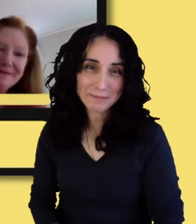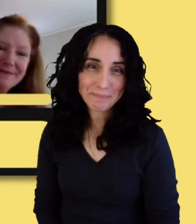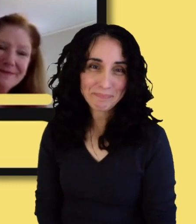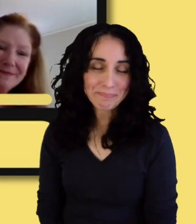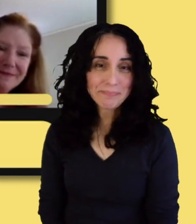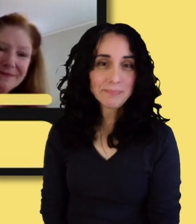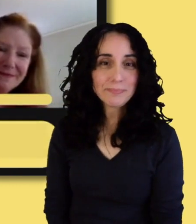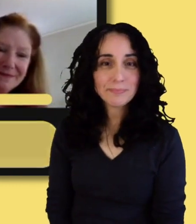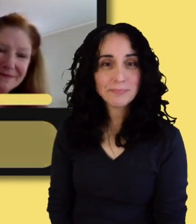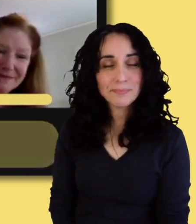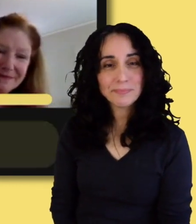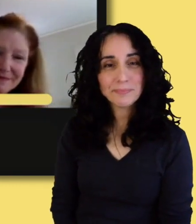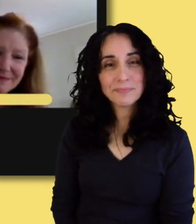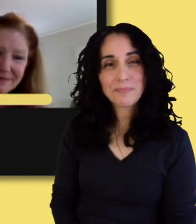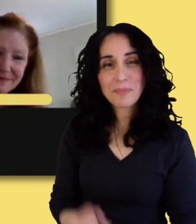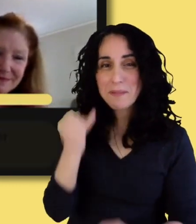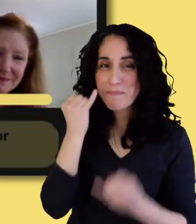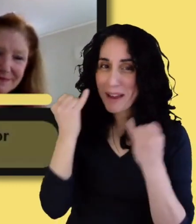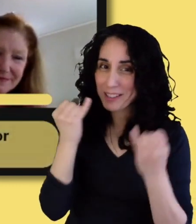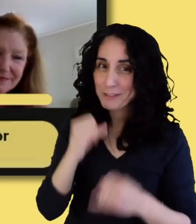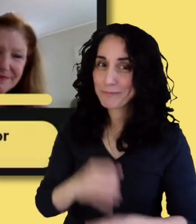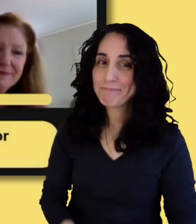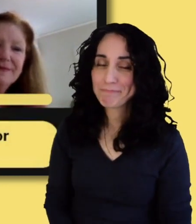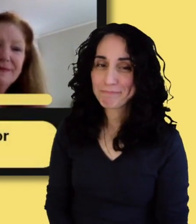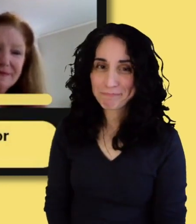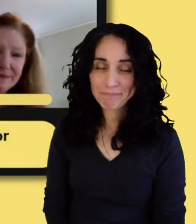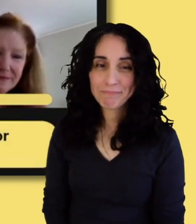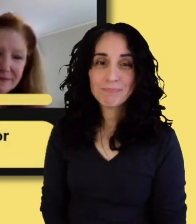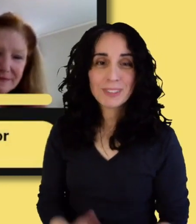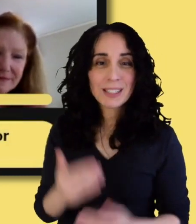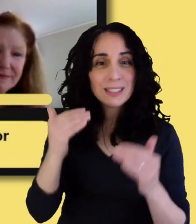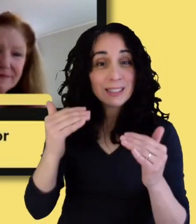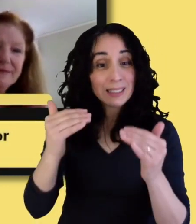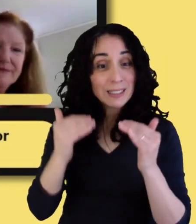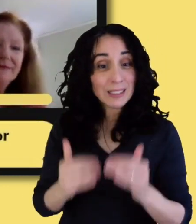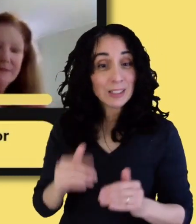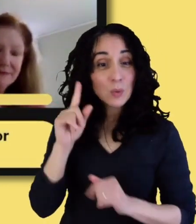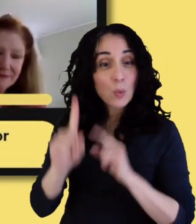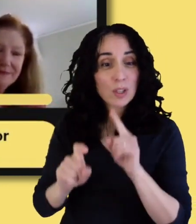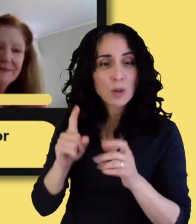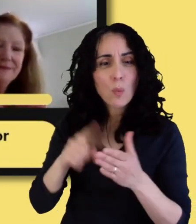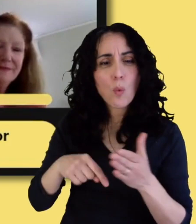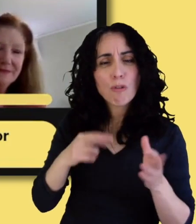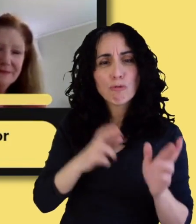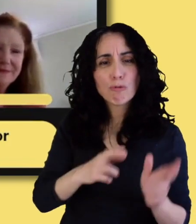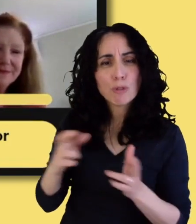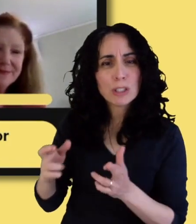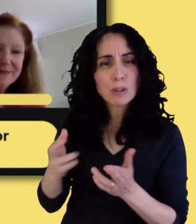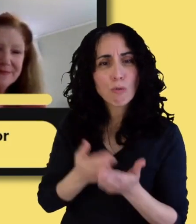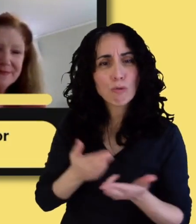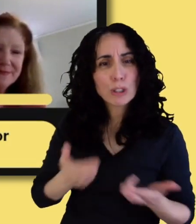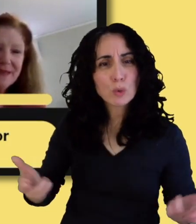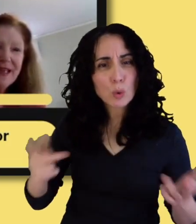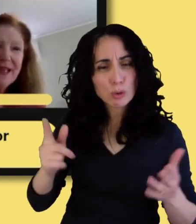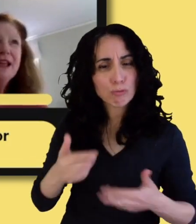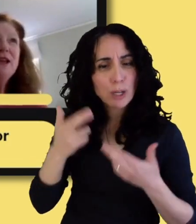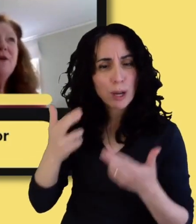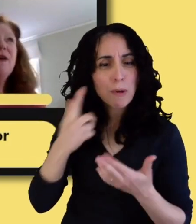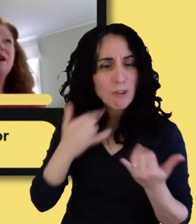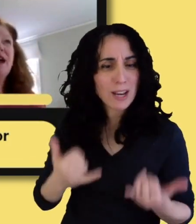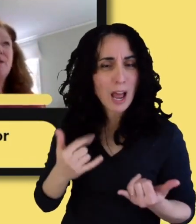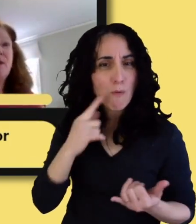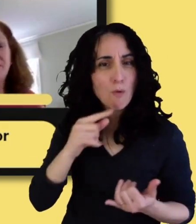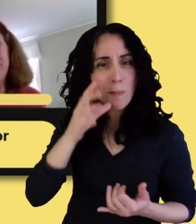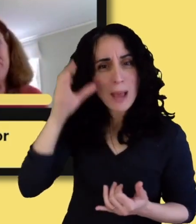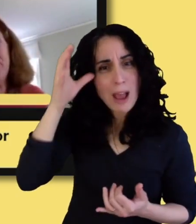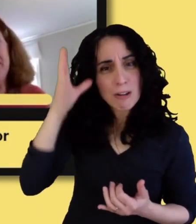be, what resources do you recommend right now for parents and children staying home?